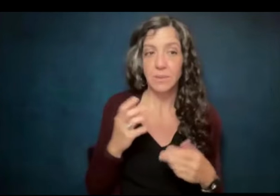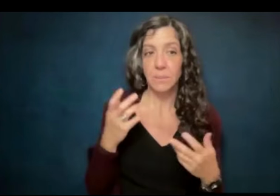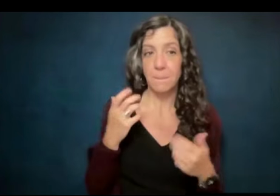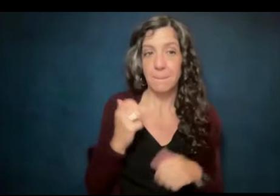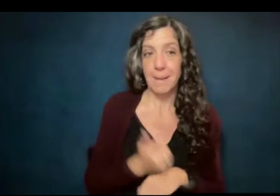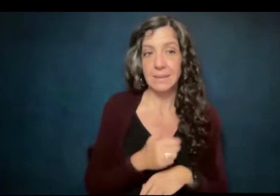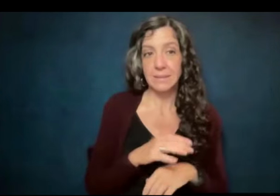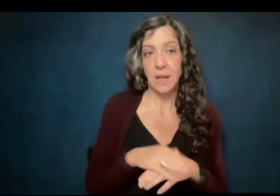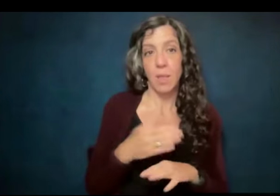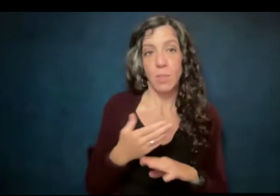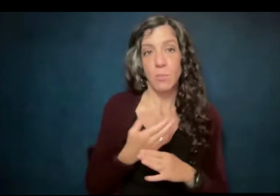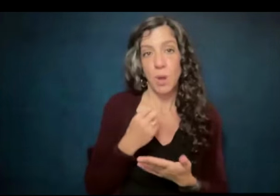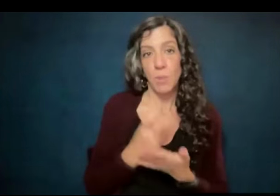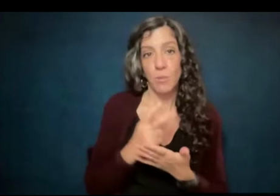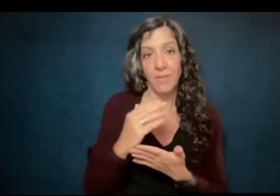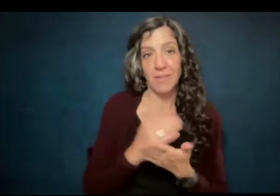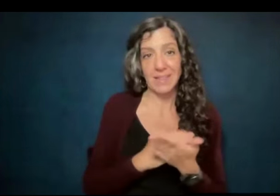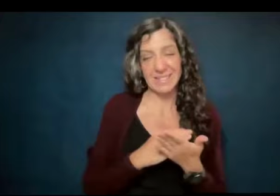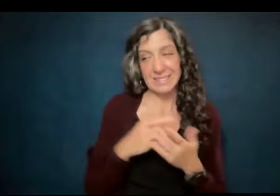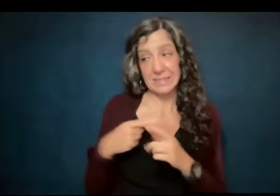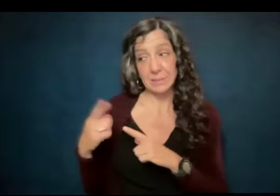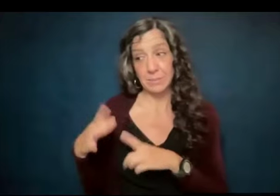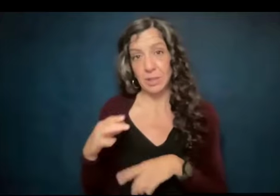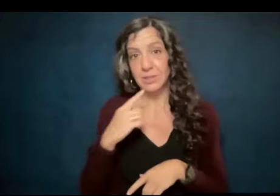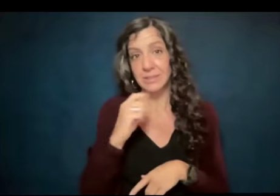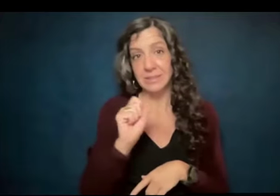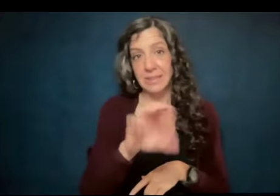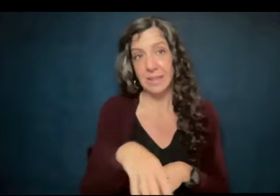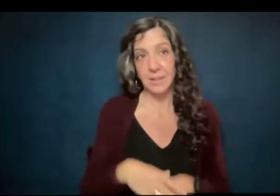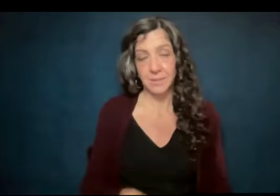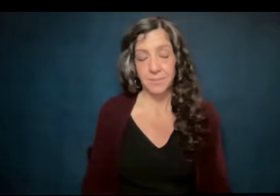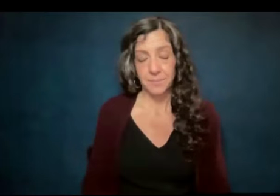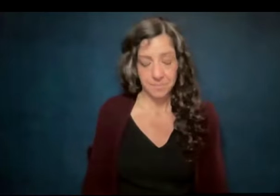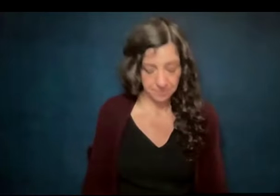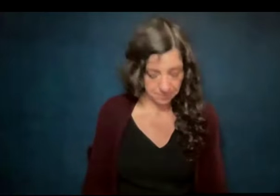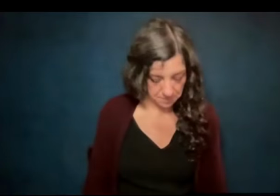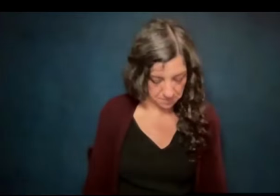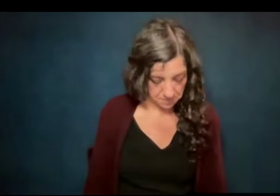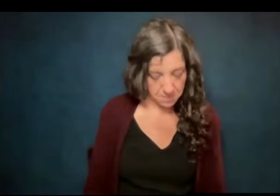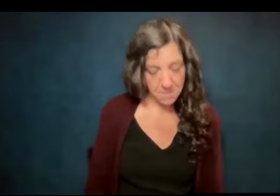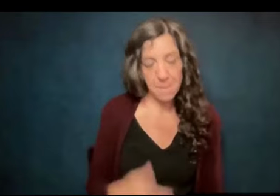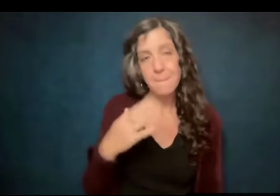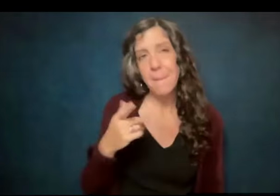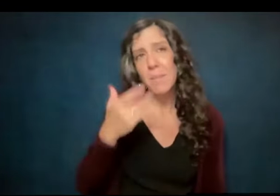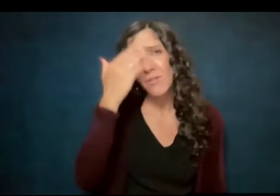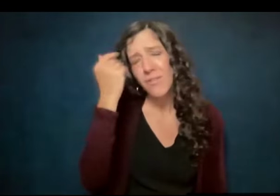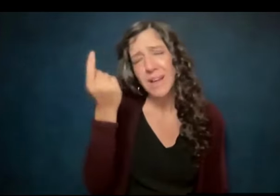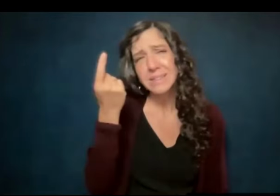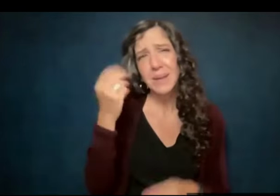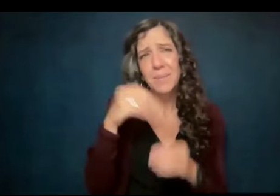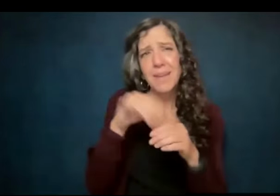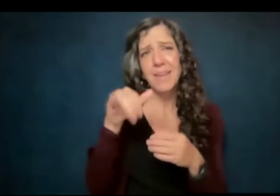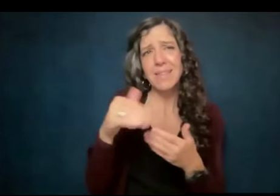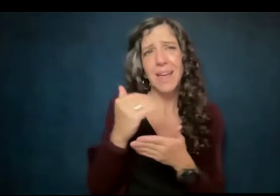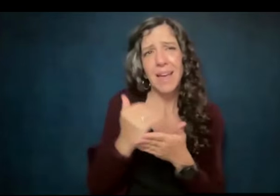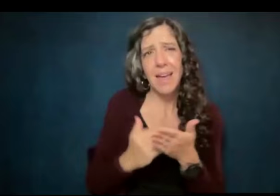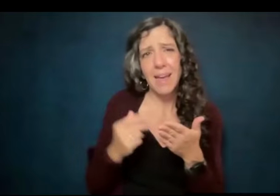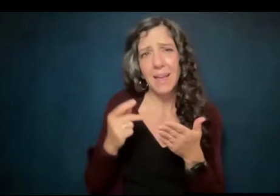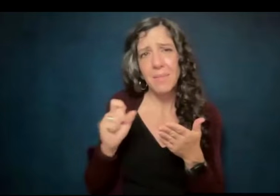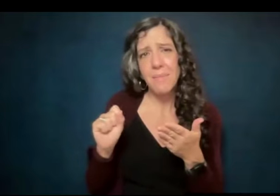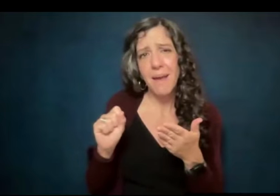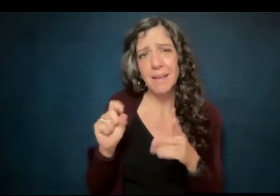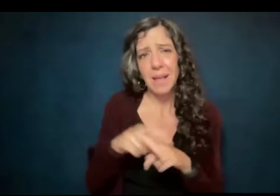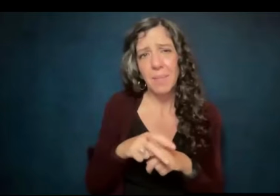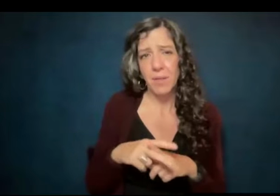PASS specialist. And maybe you forgot something, an item or something in that PASS application.